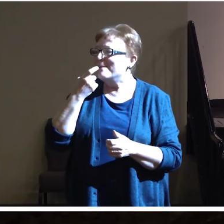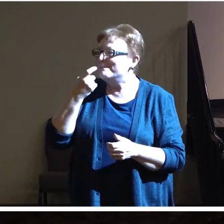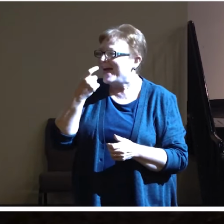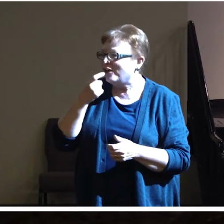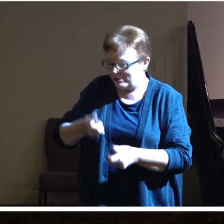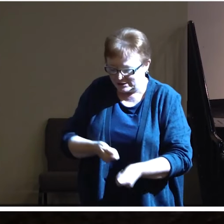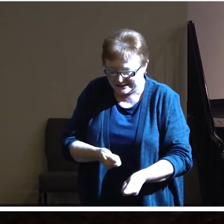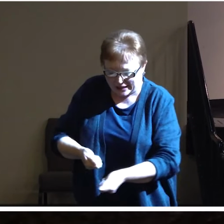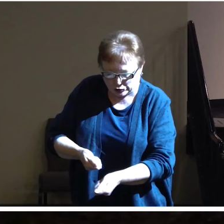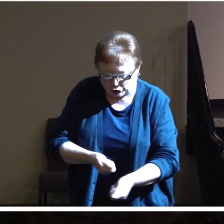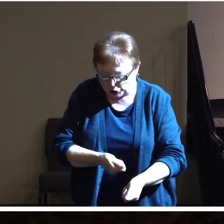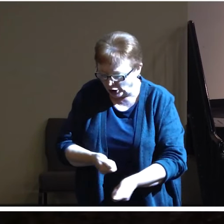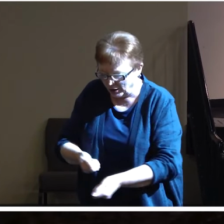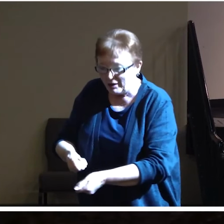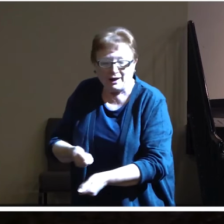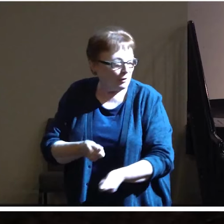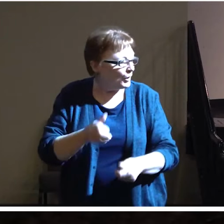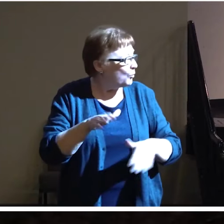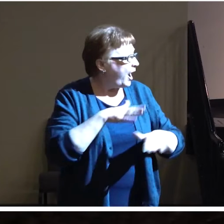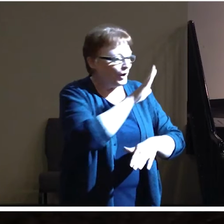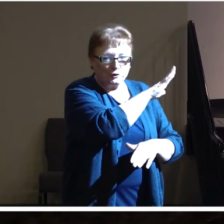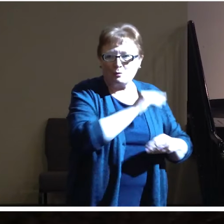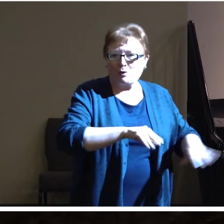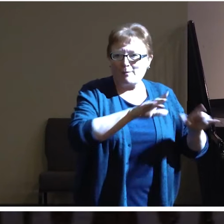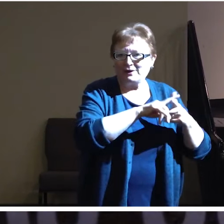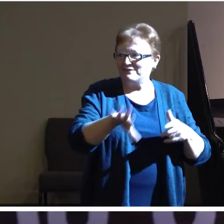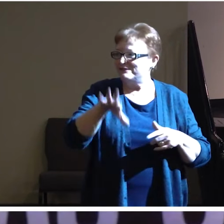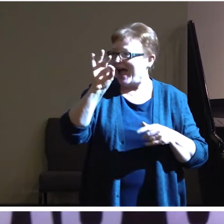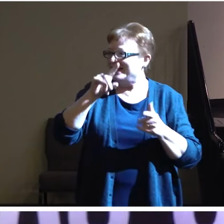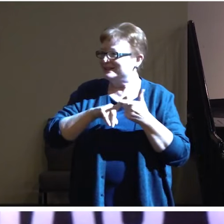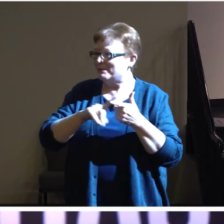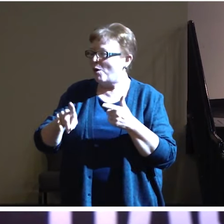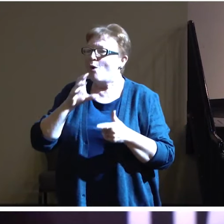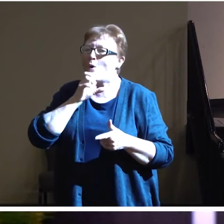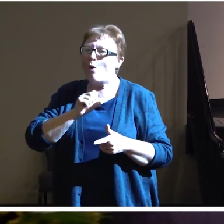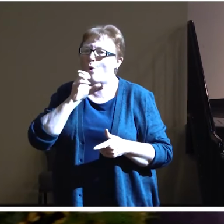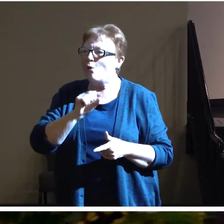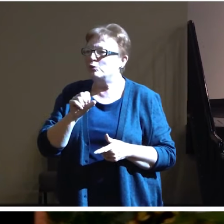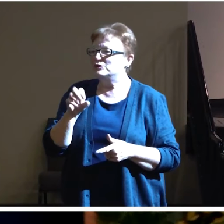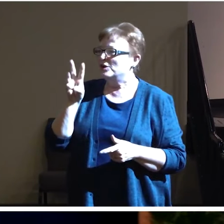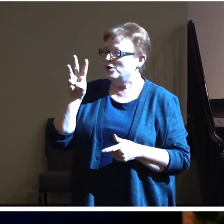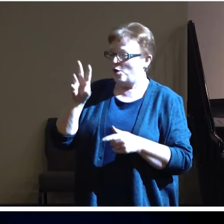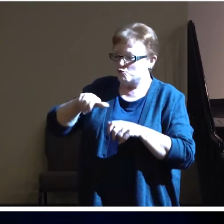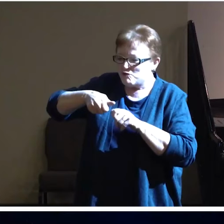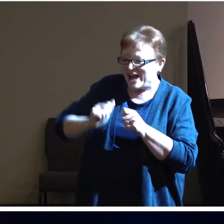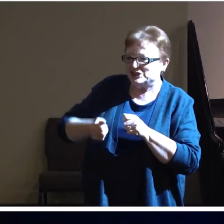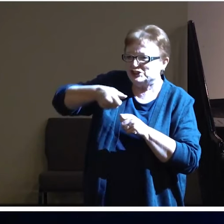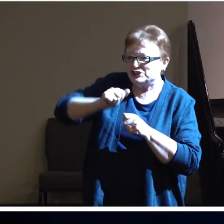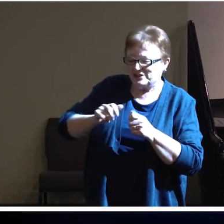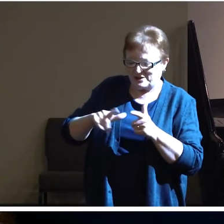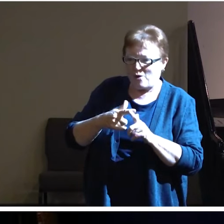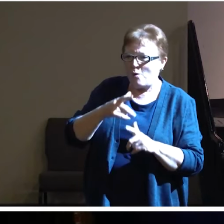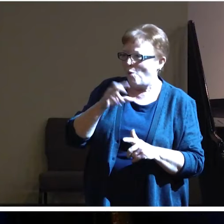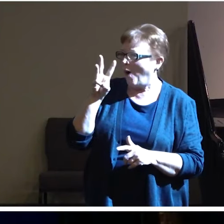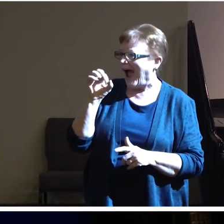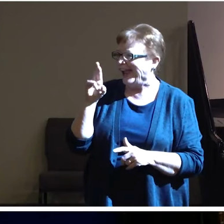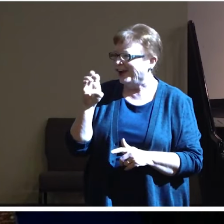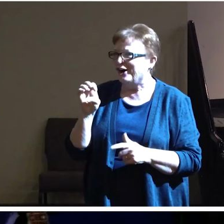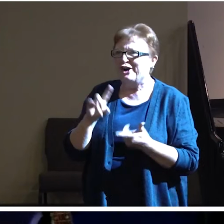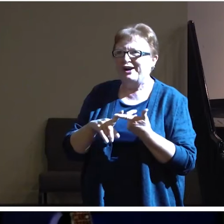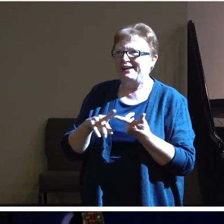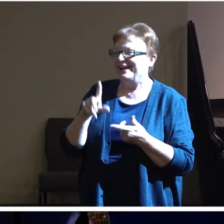asked me, can we walk around the property to see if we could find buried treasure? And they found some old wrenches and some pieces of wire and some nails.